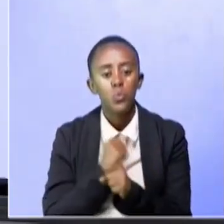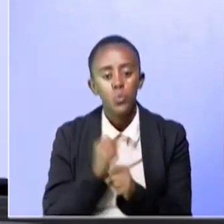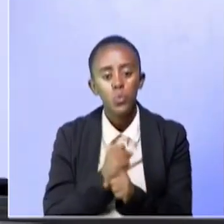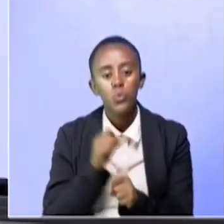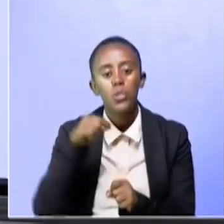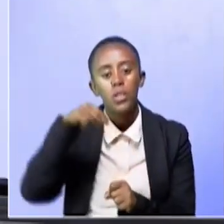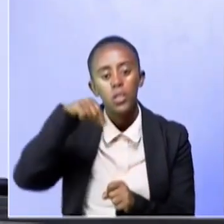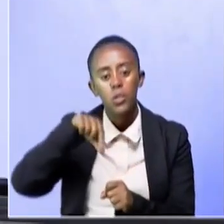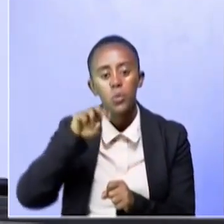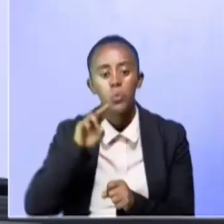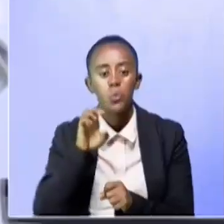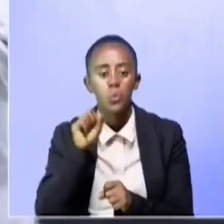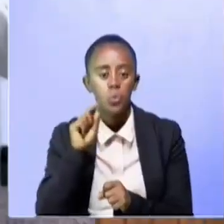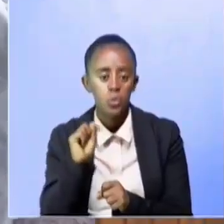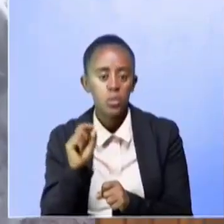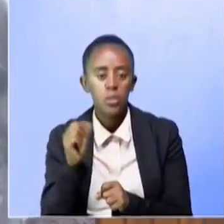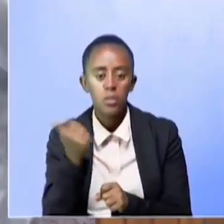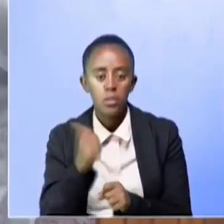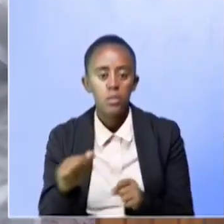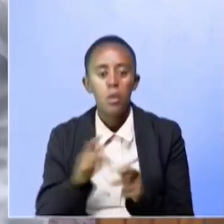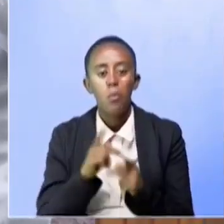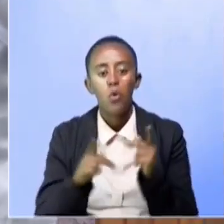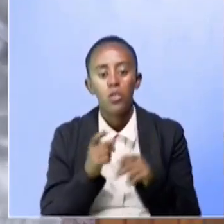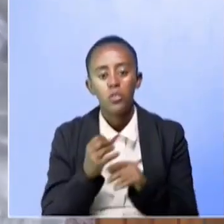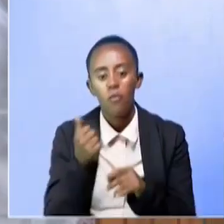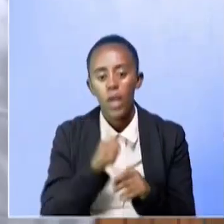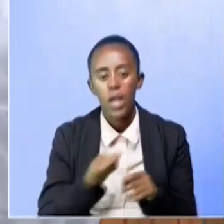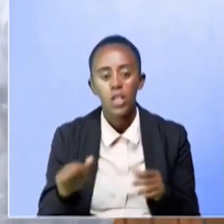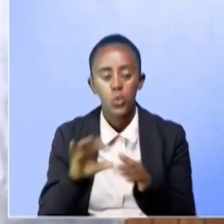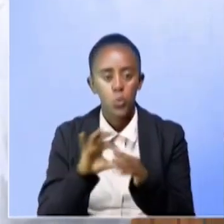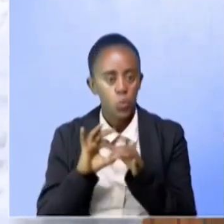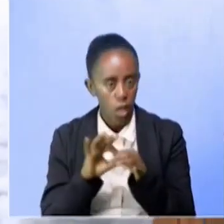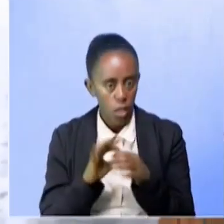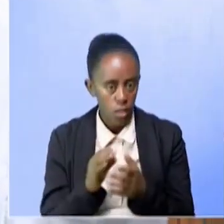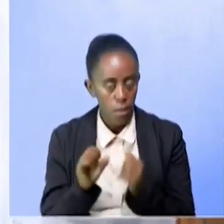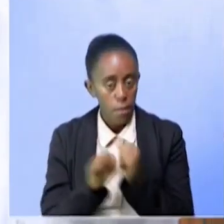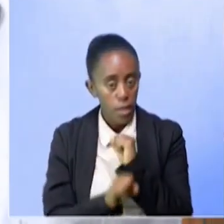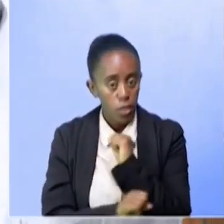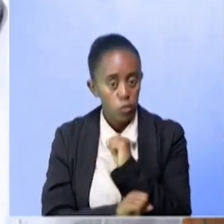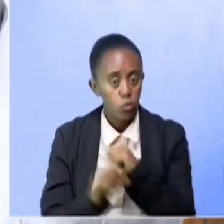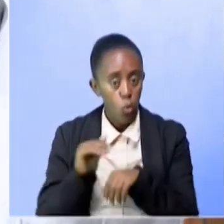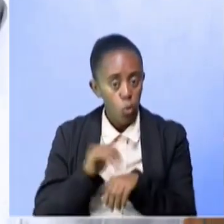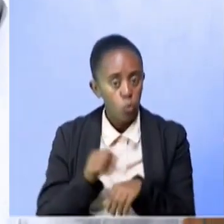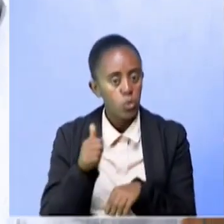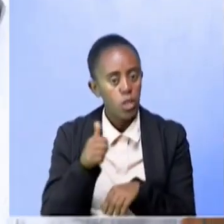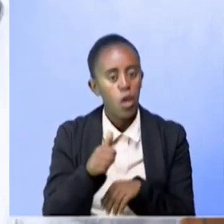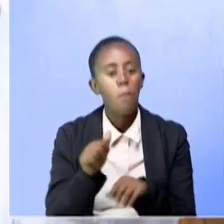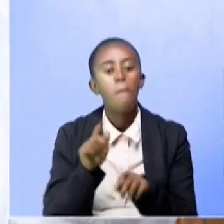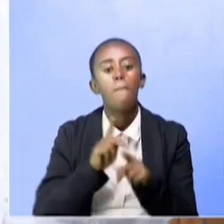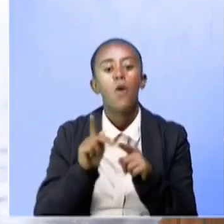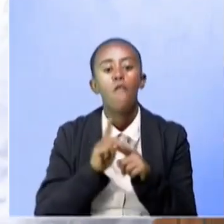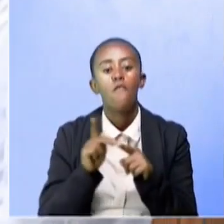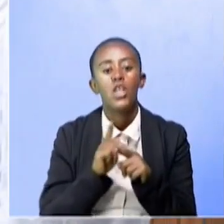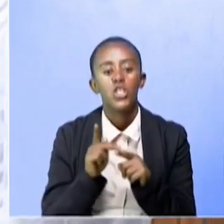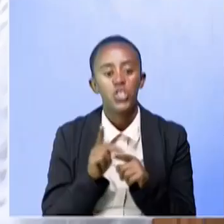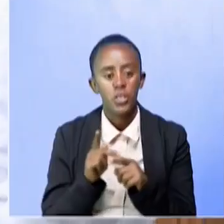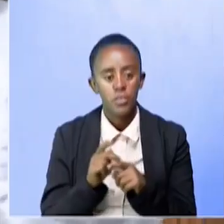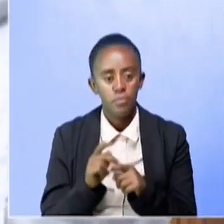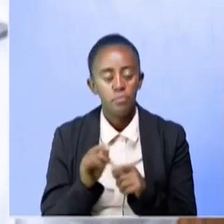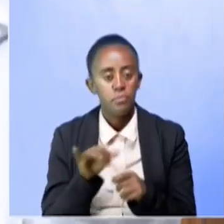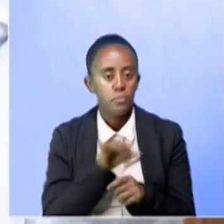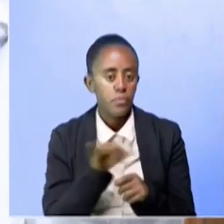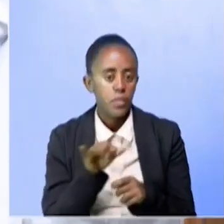the progress of any community or society based on their profession. The same is true that we